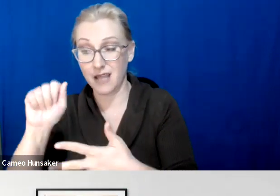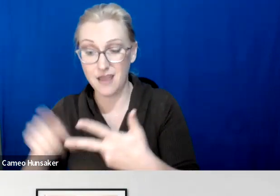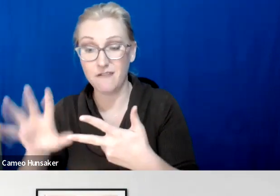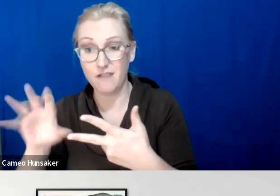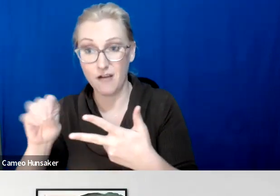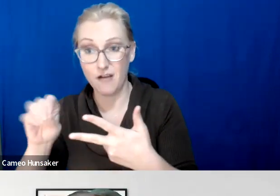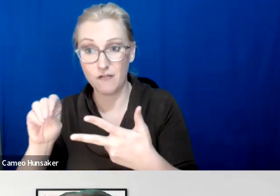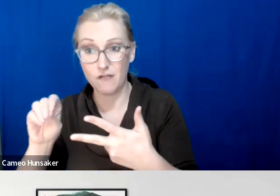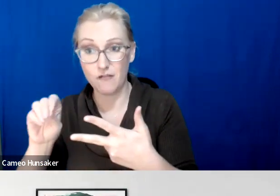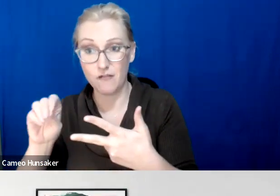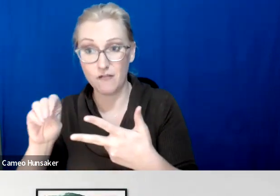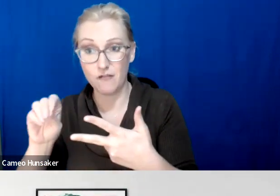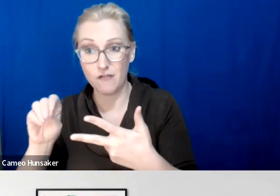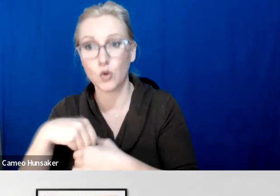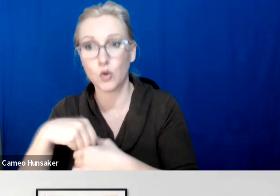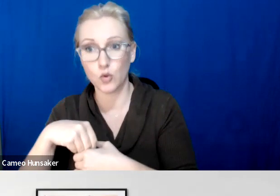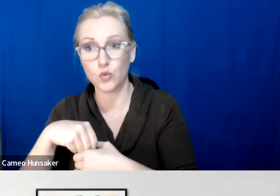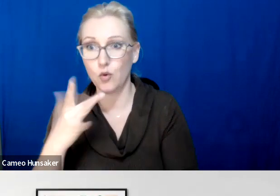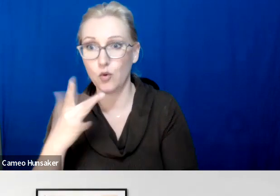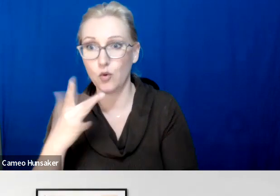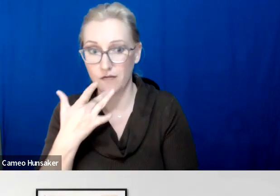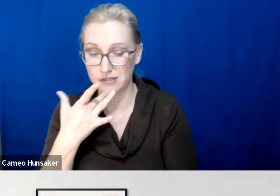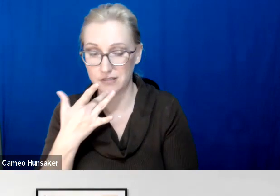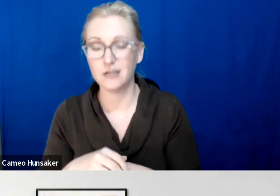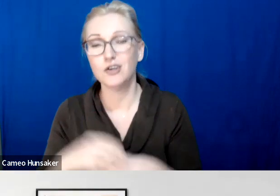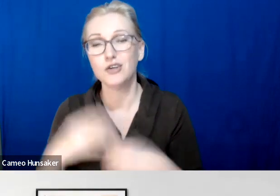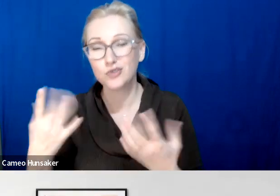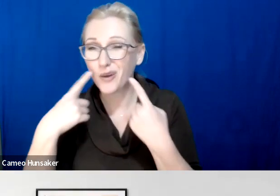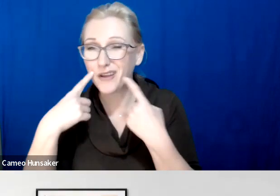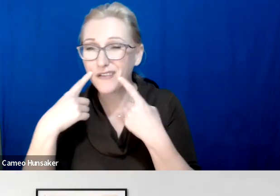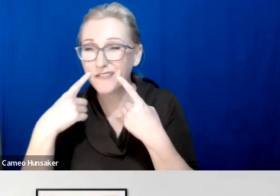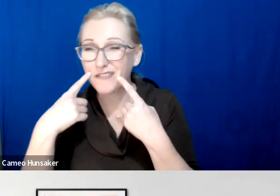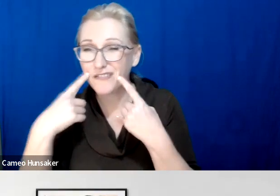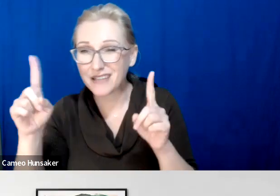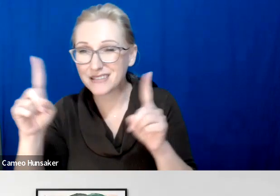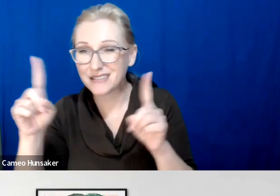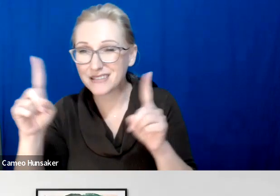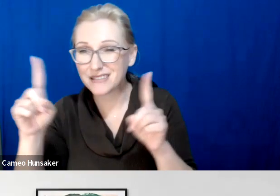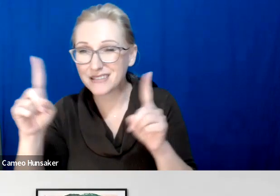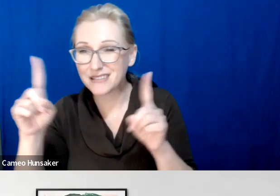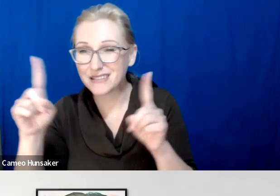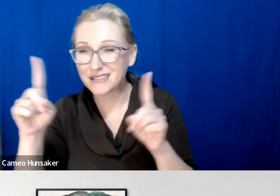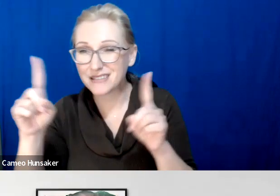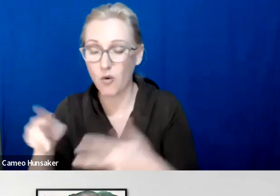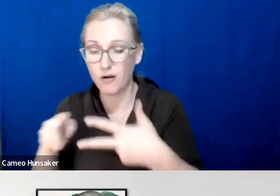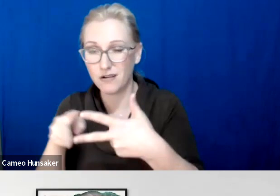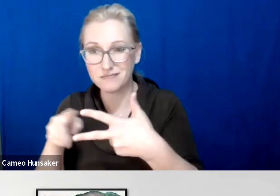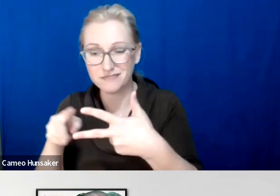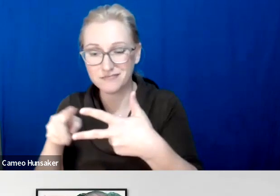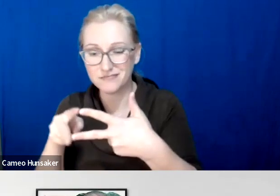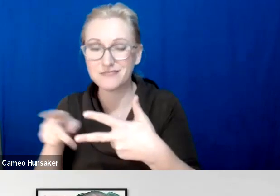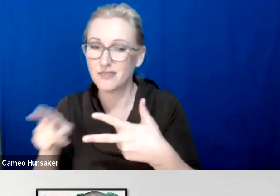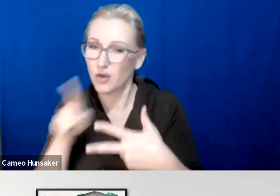So in general, I think the effective word, at least as it's used under ADA and 504, is